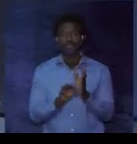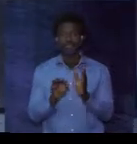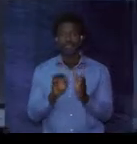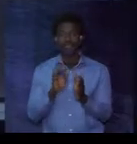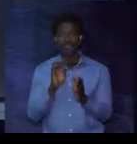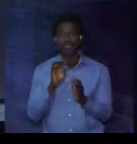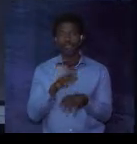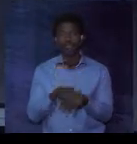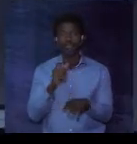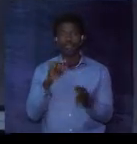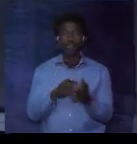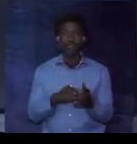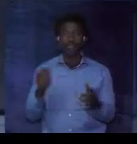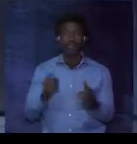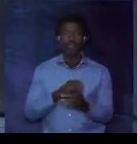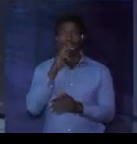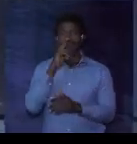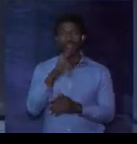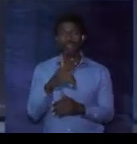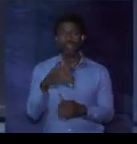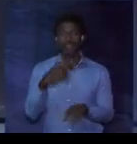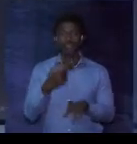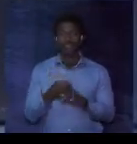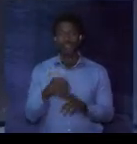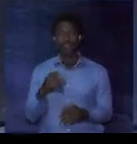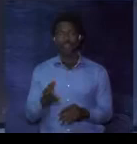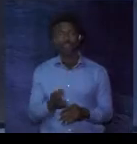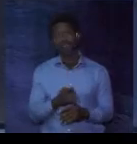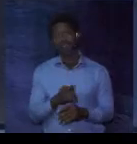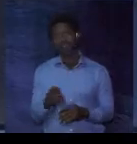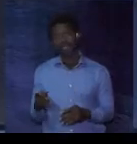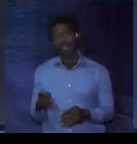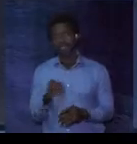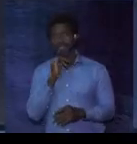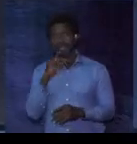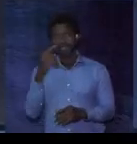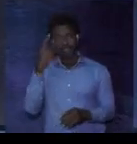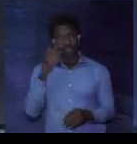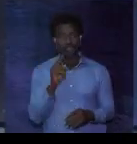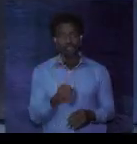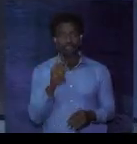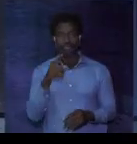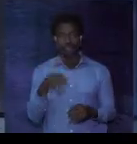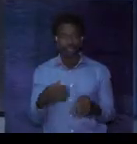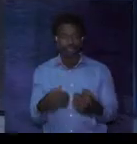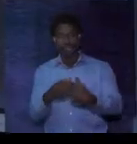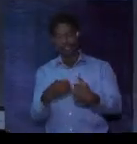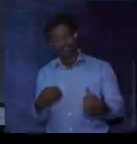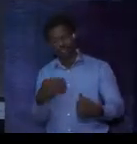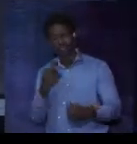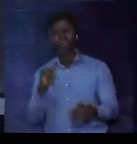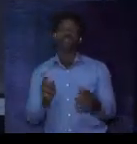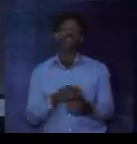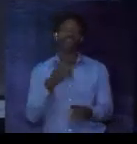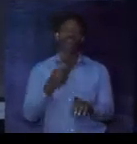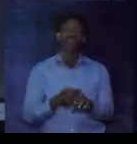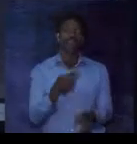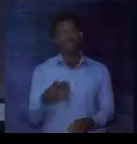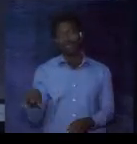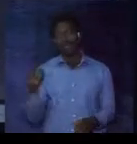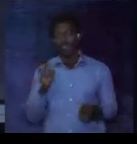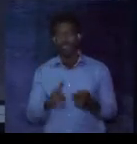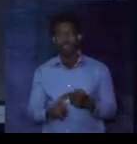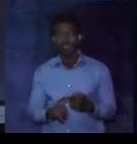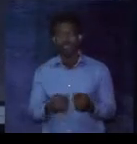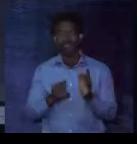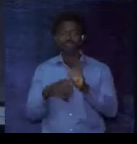number? So remember that I said that the first 3 digits from the right represent the ones. So what you do is that you separate. So we'll separate the first 3 digits from